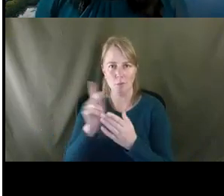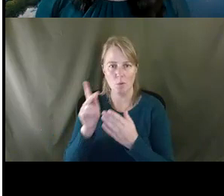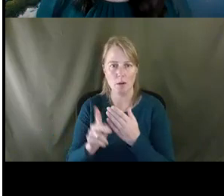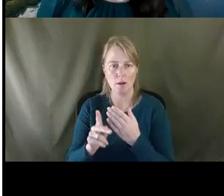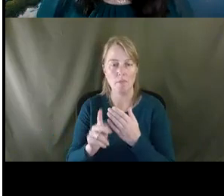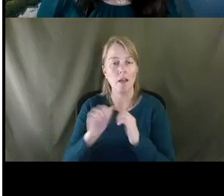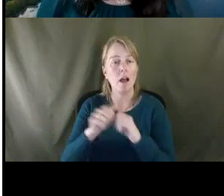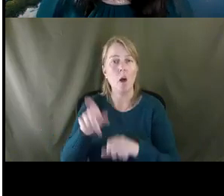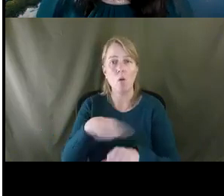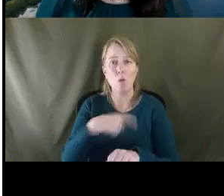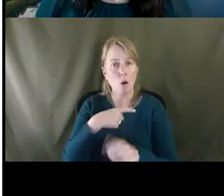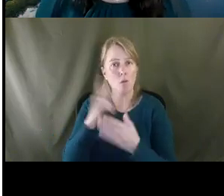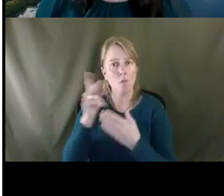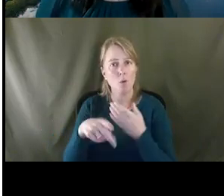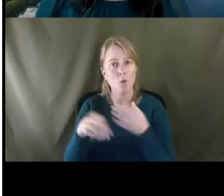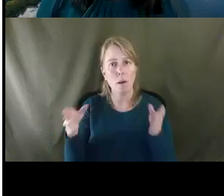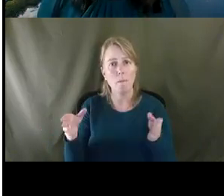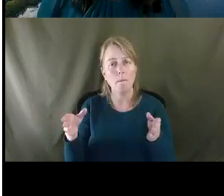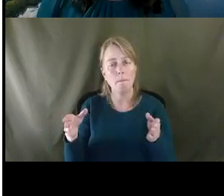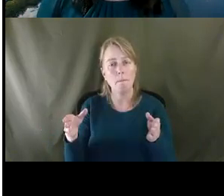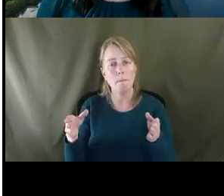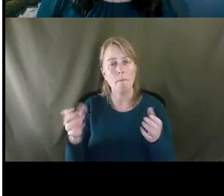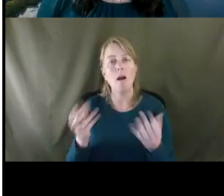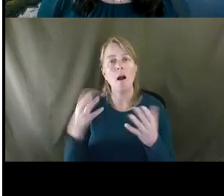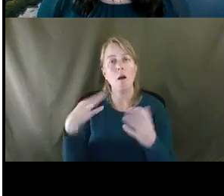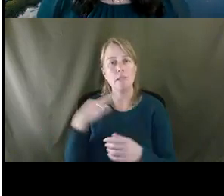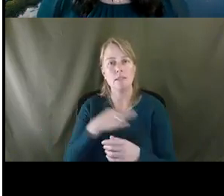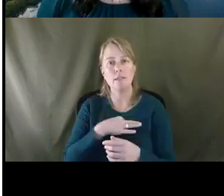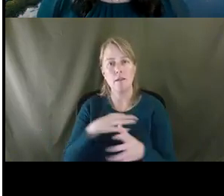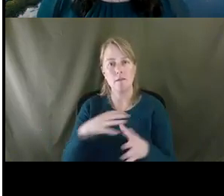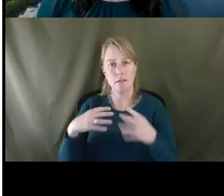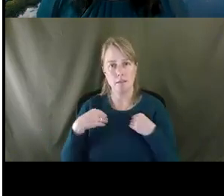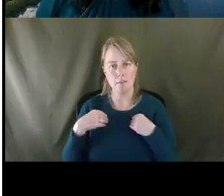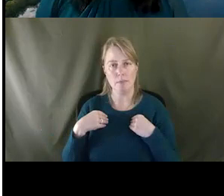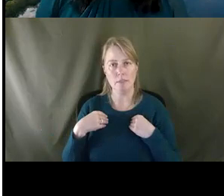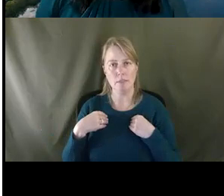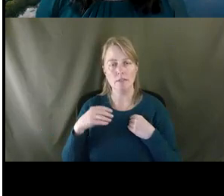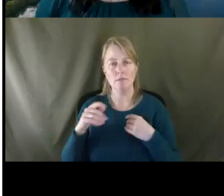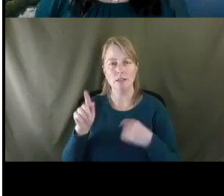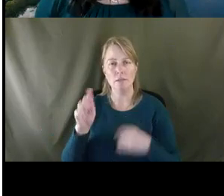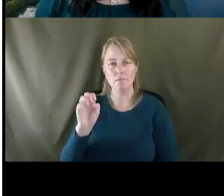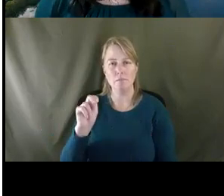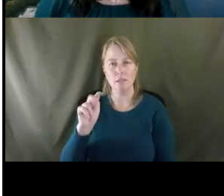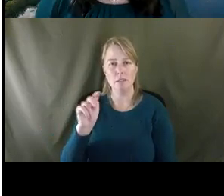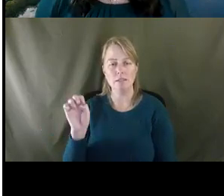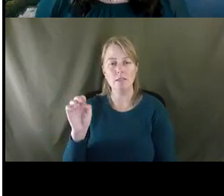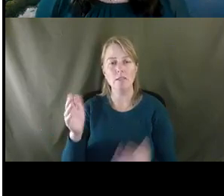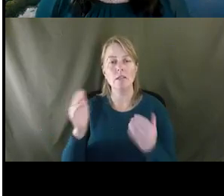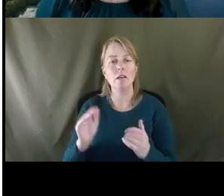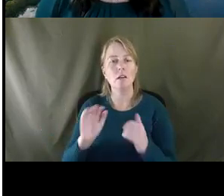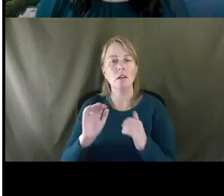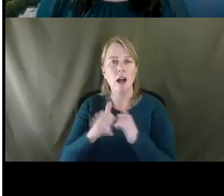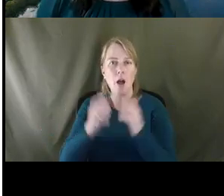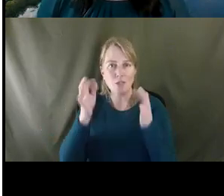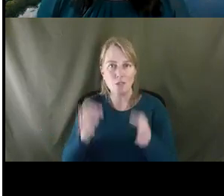How long will you run your cohort for? How many staff will you accept as mentees? How will you determine who is accepted and